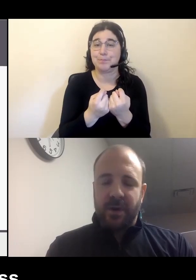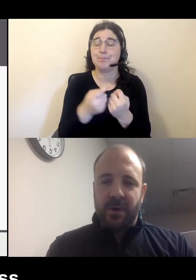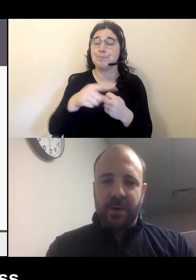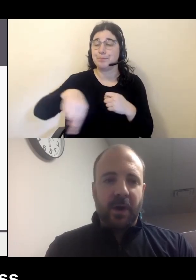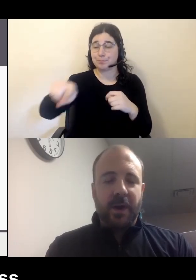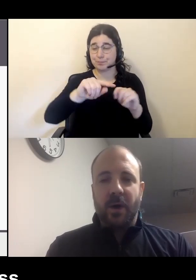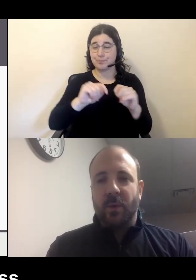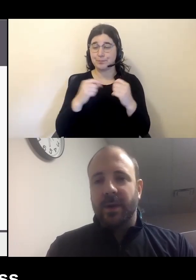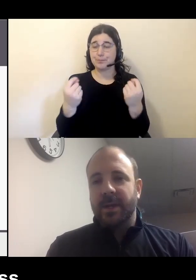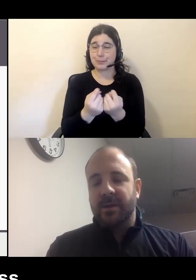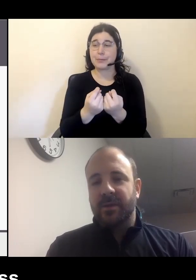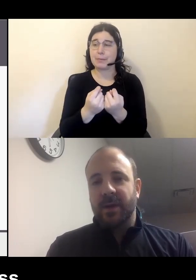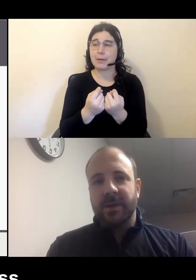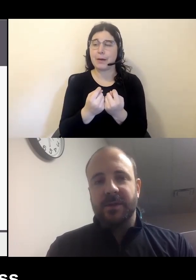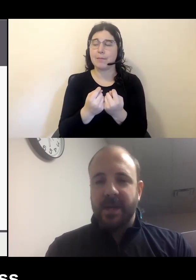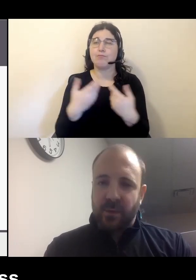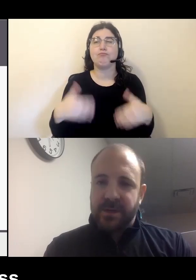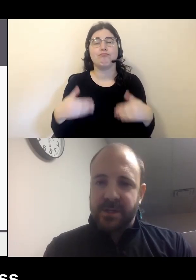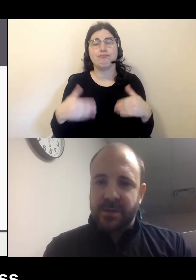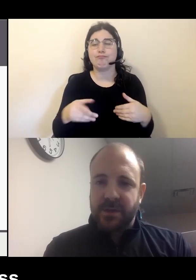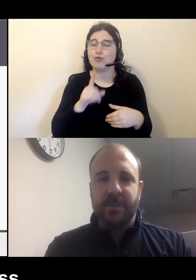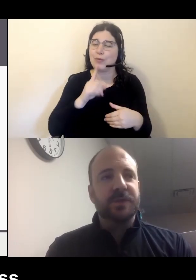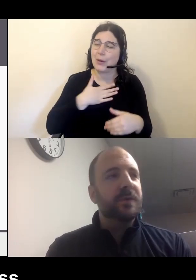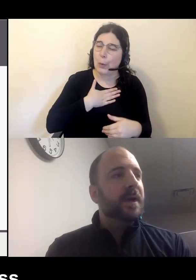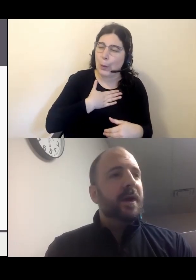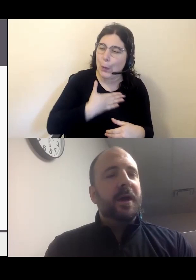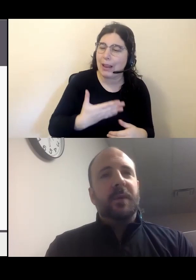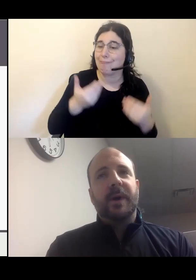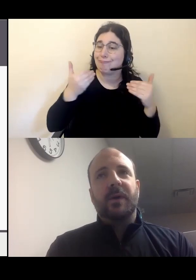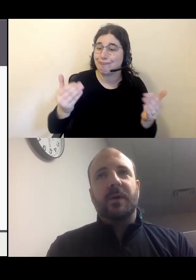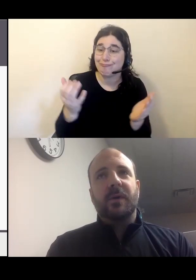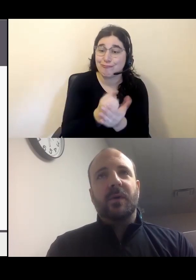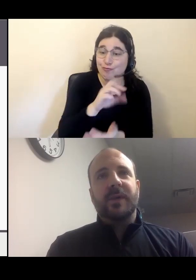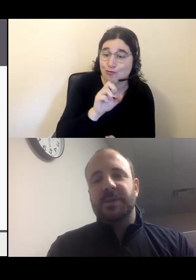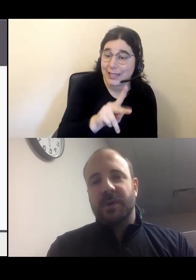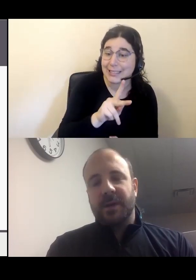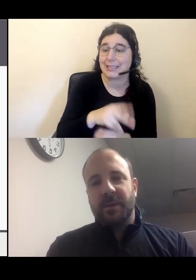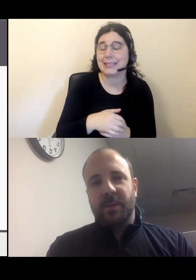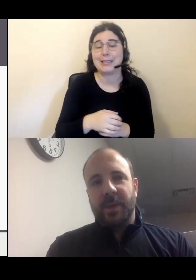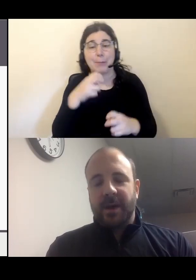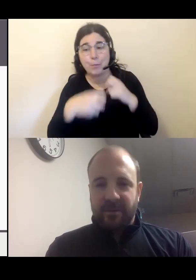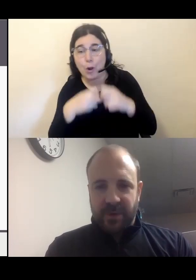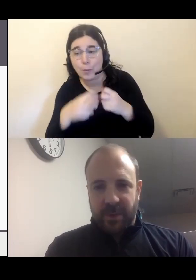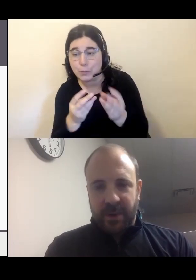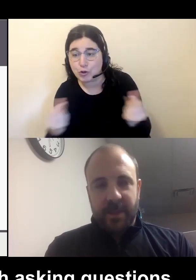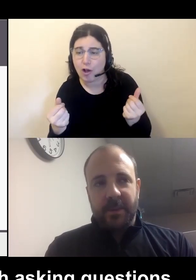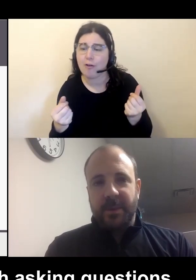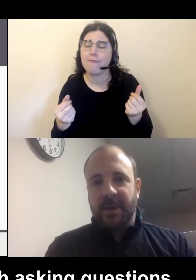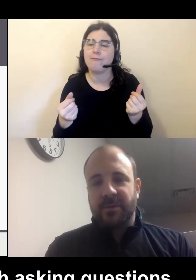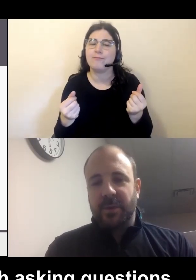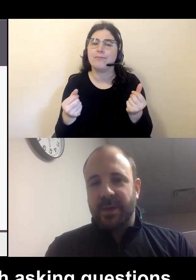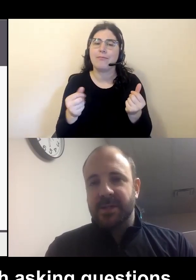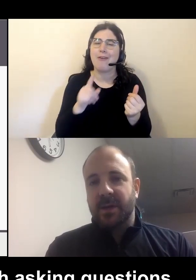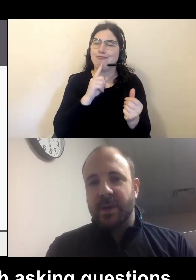demonstrated very early on a willingness not only to take risks and to troubleshoot, but demonstrated being comfortable and being able